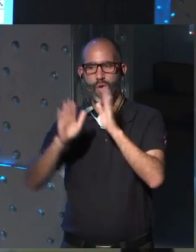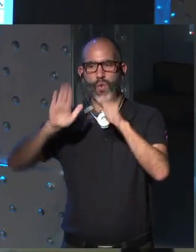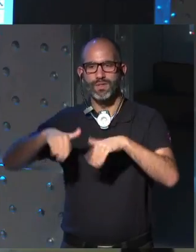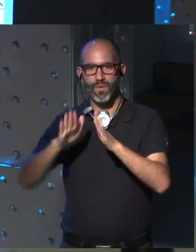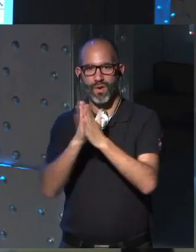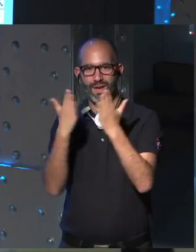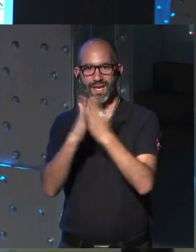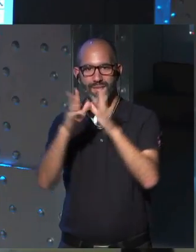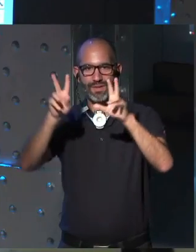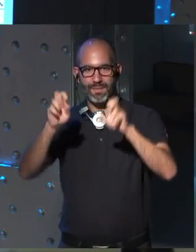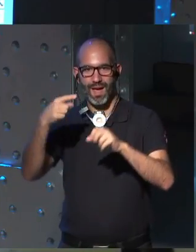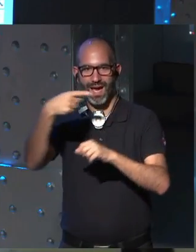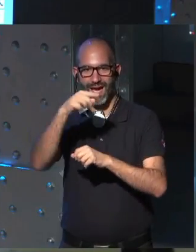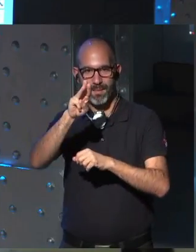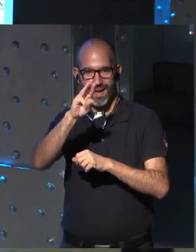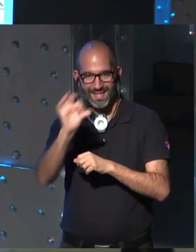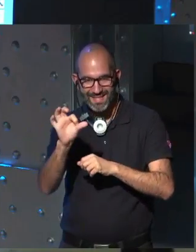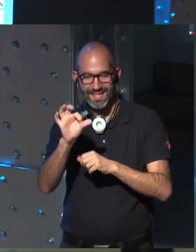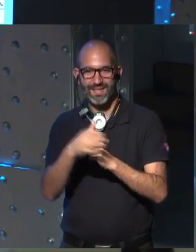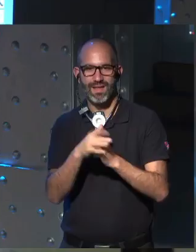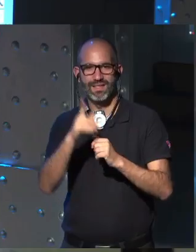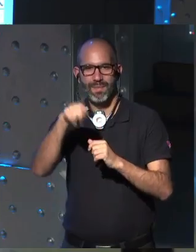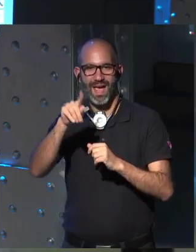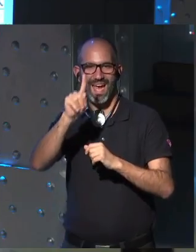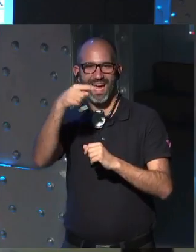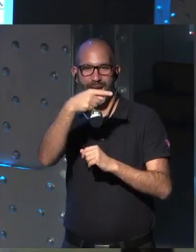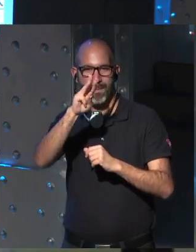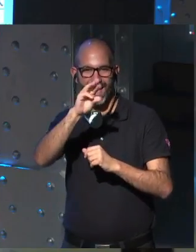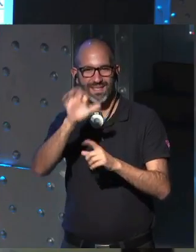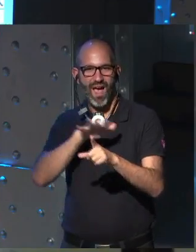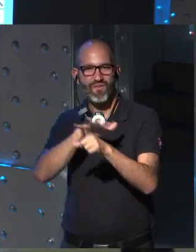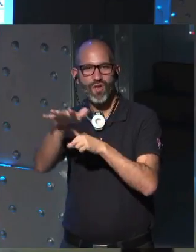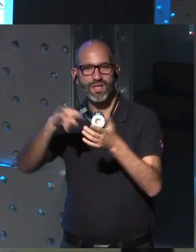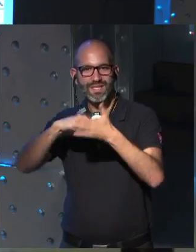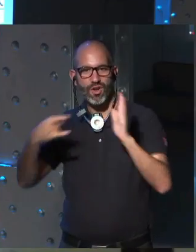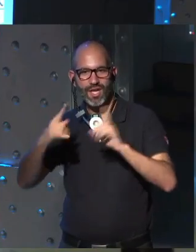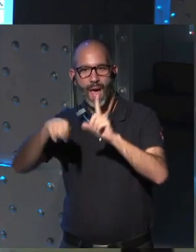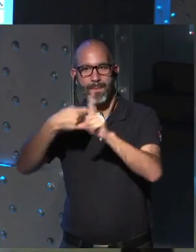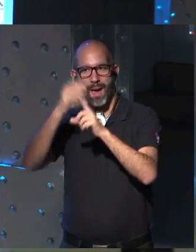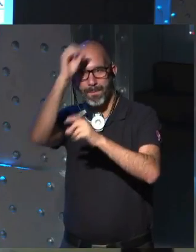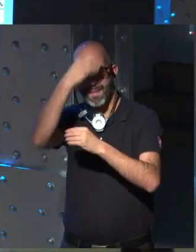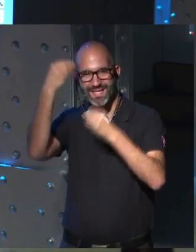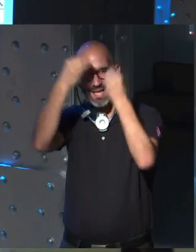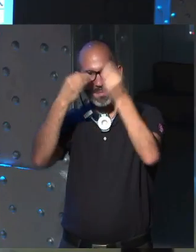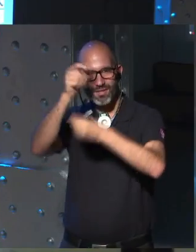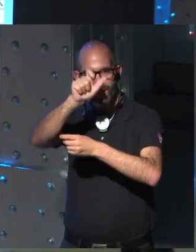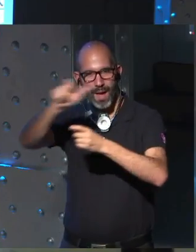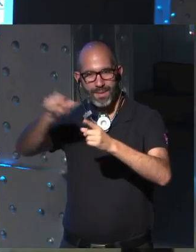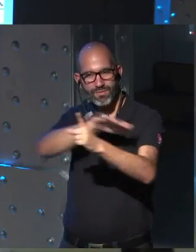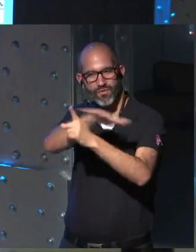since your last book has to do with GPS, and you were talking about it has influenced the rest of technology and the way we think,